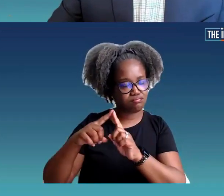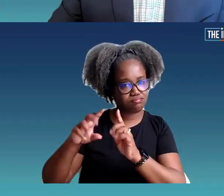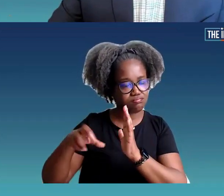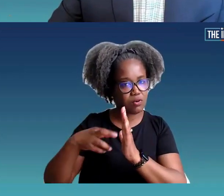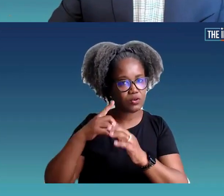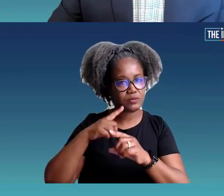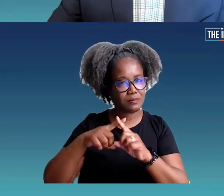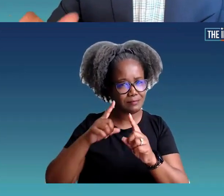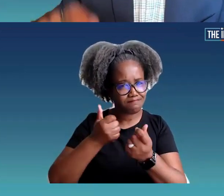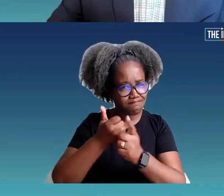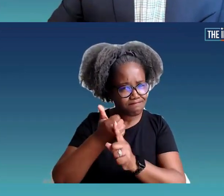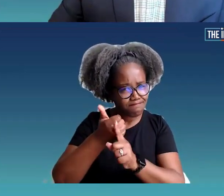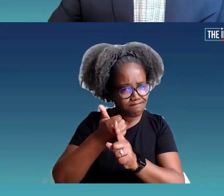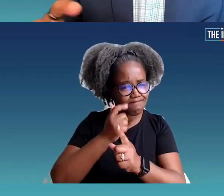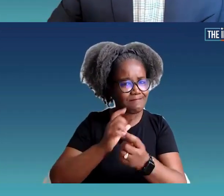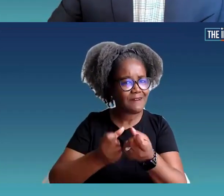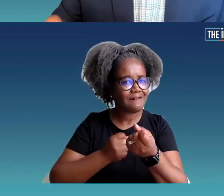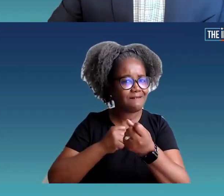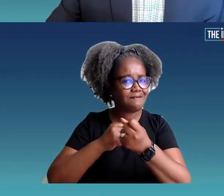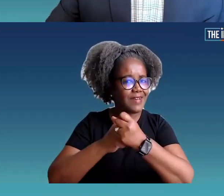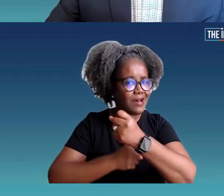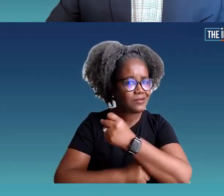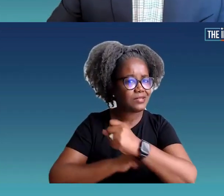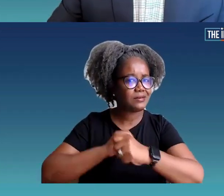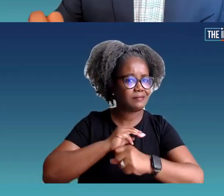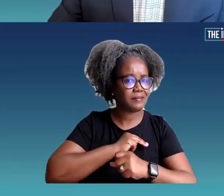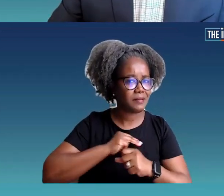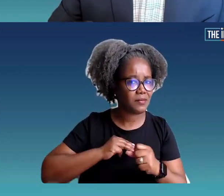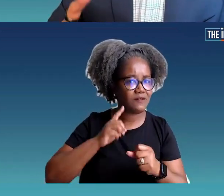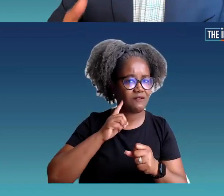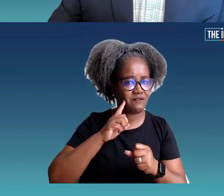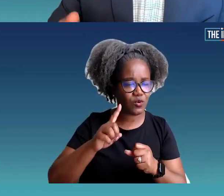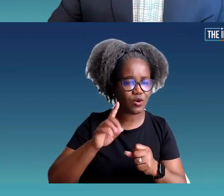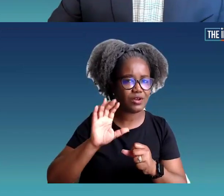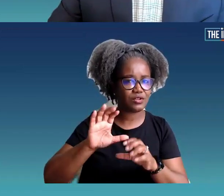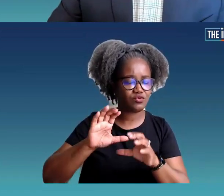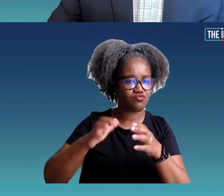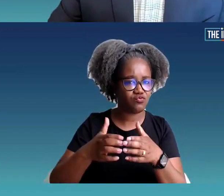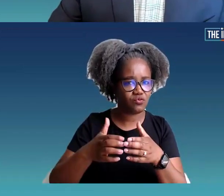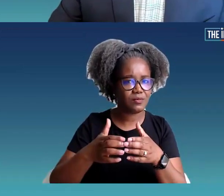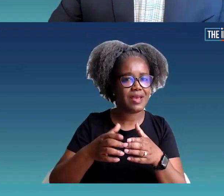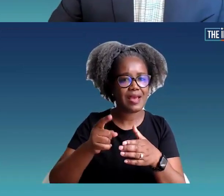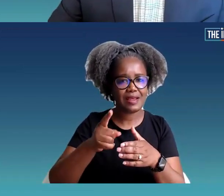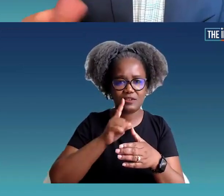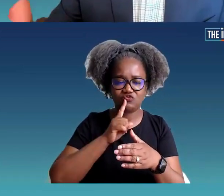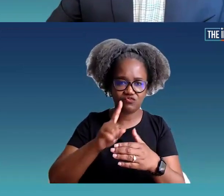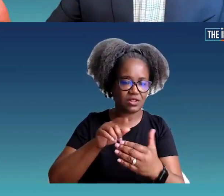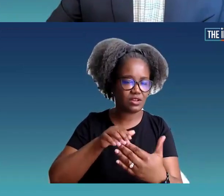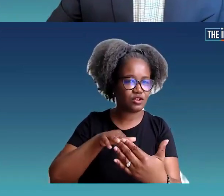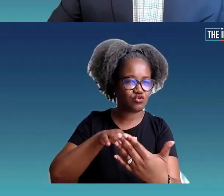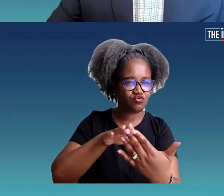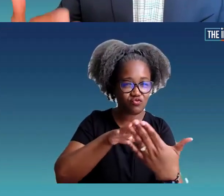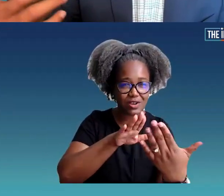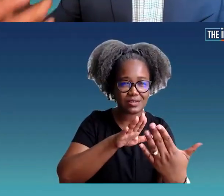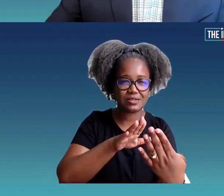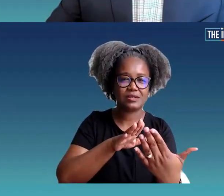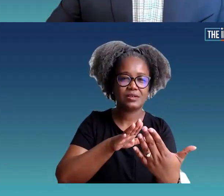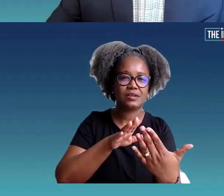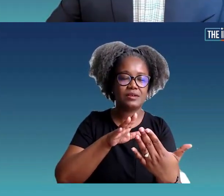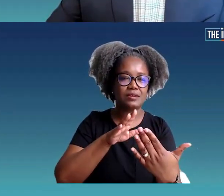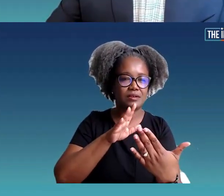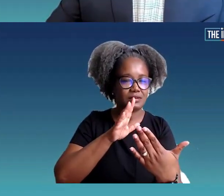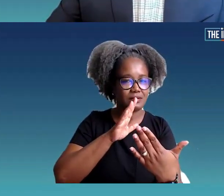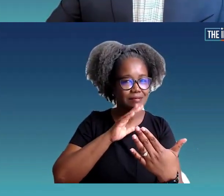Disparities Collaborative, Dr. Seickert has led research projects aimed at reducing health disparities, including efforts to